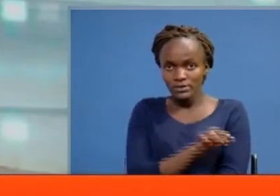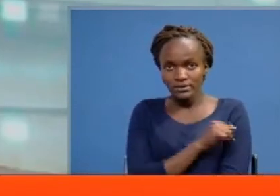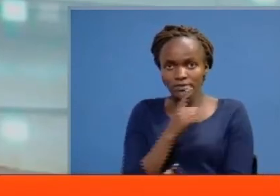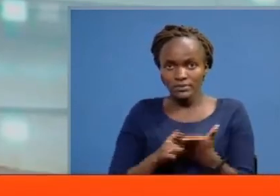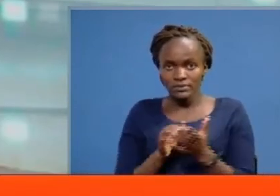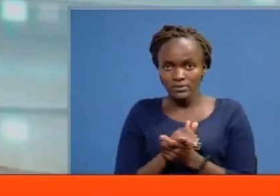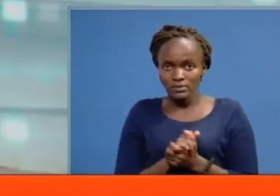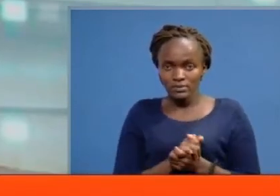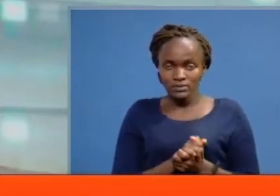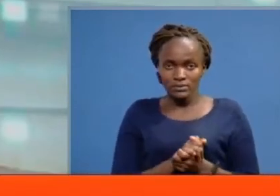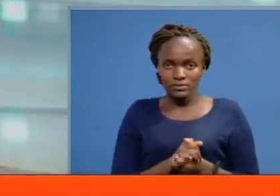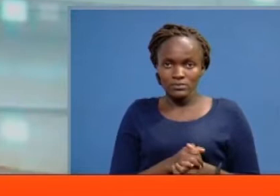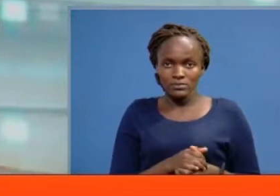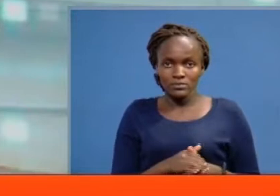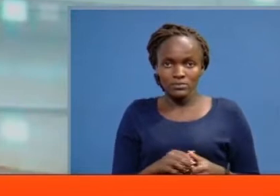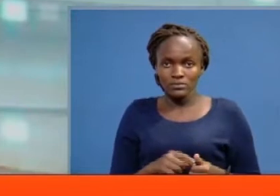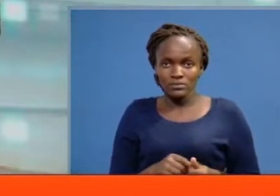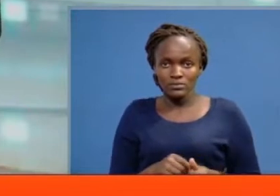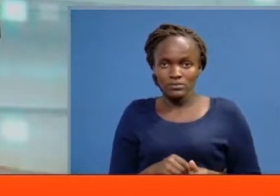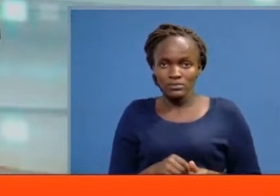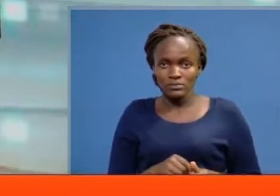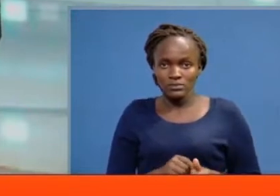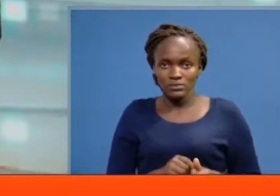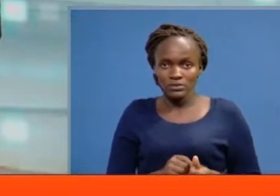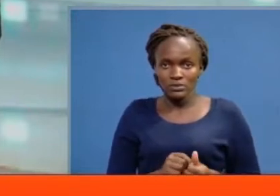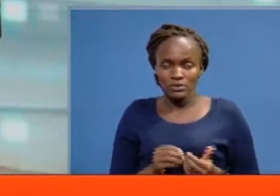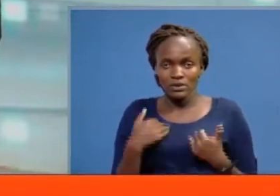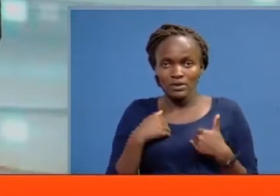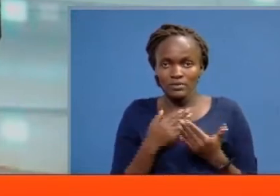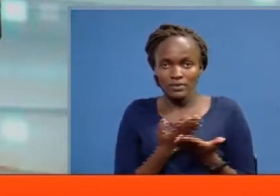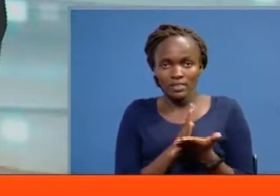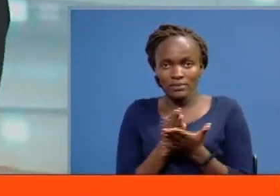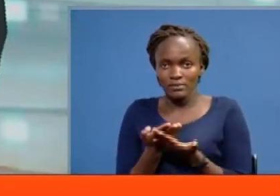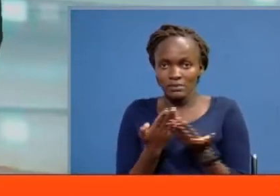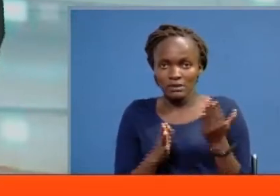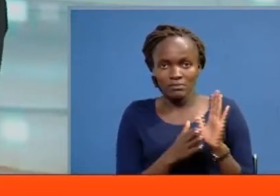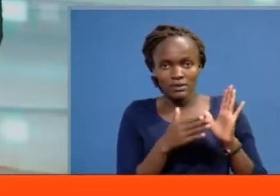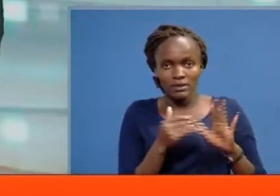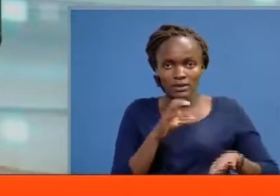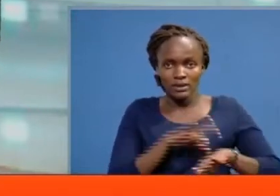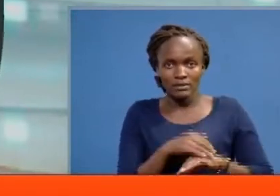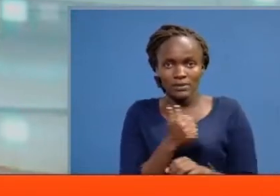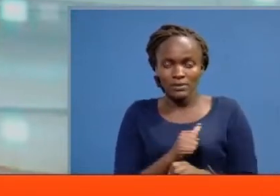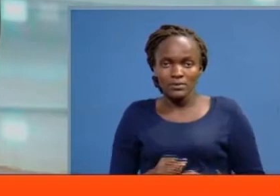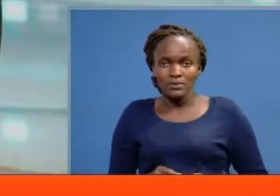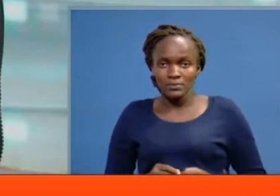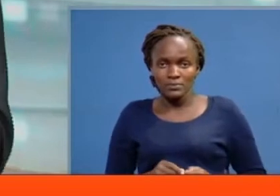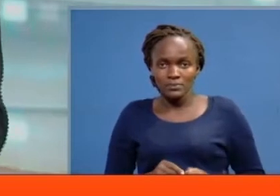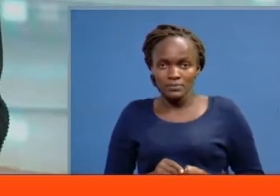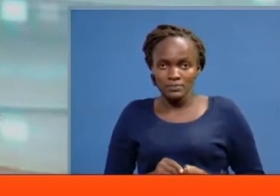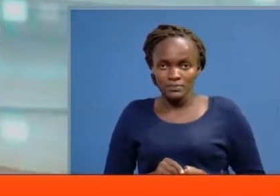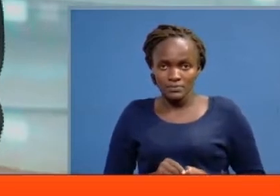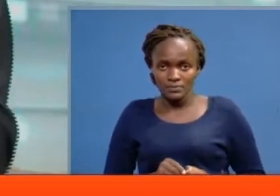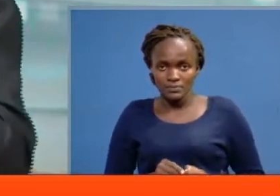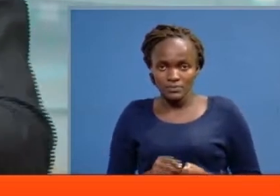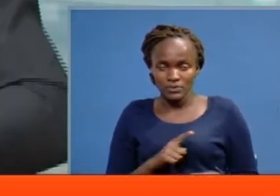that some of them, you know, there are skills that you haven't acquired. You know, we get and acquire skills as